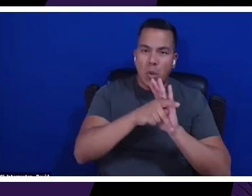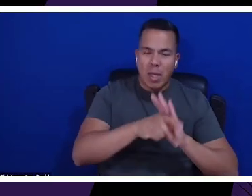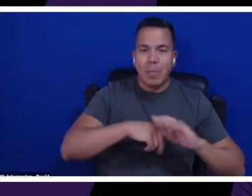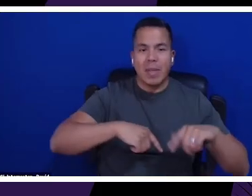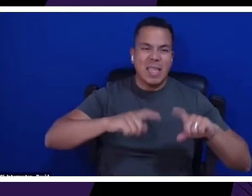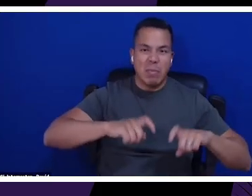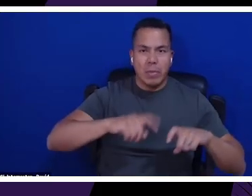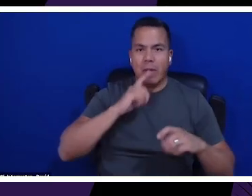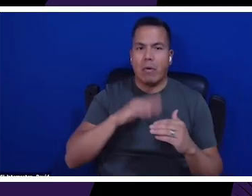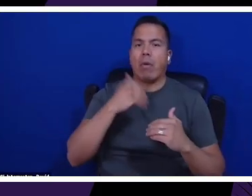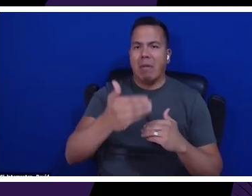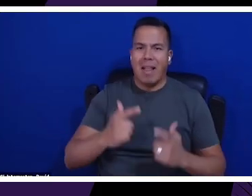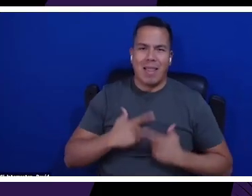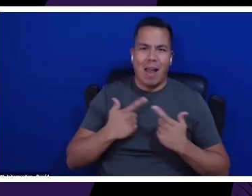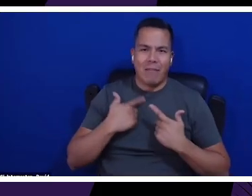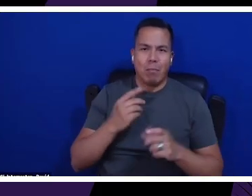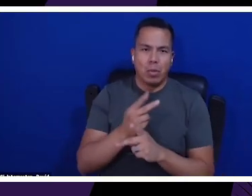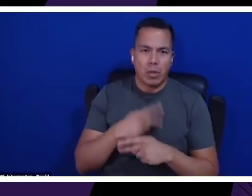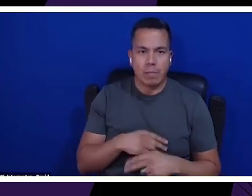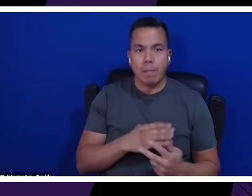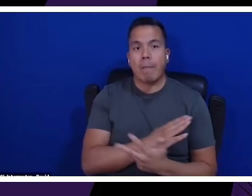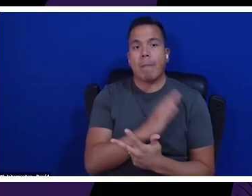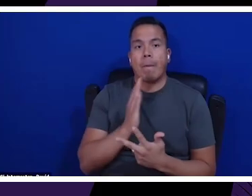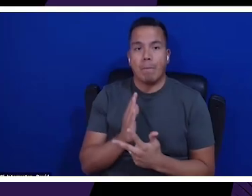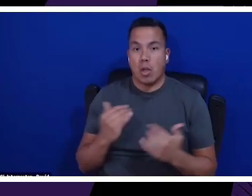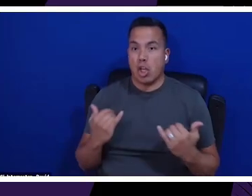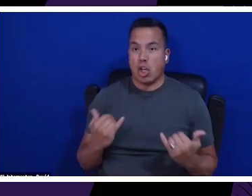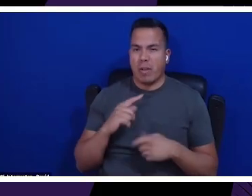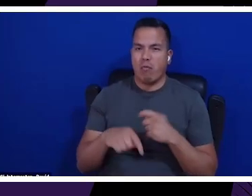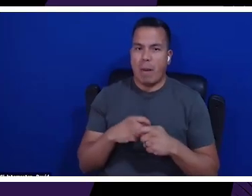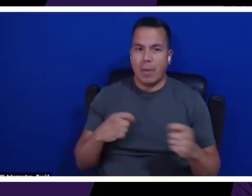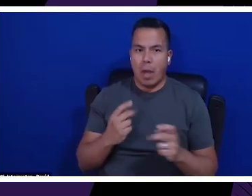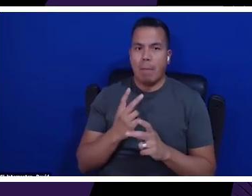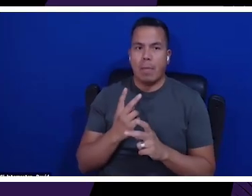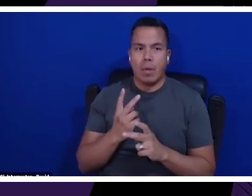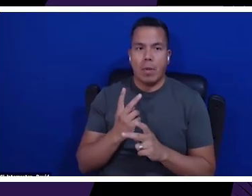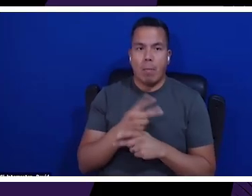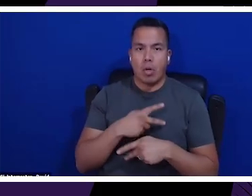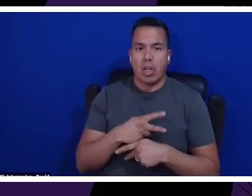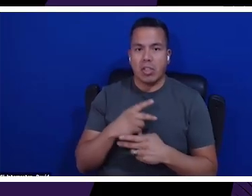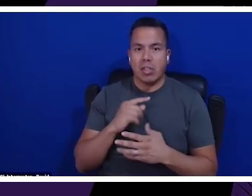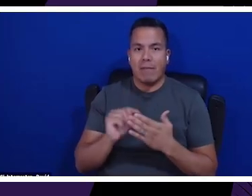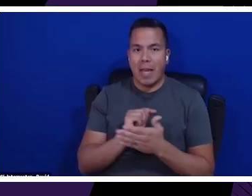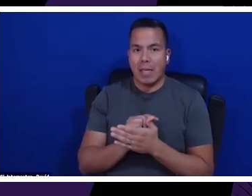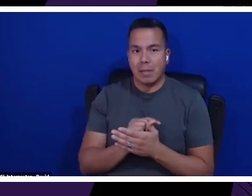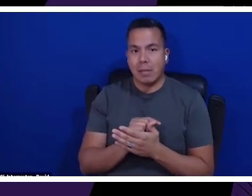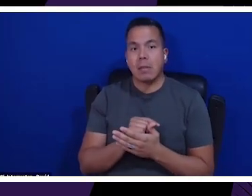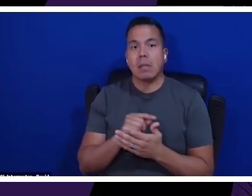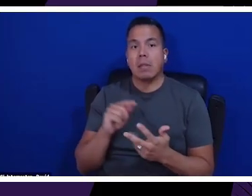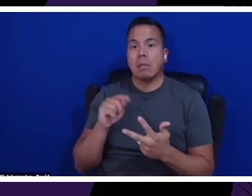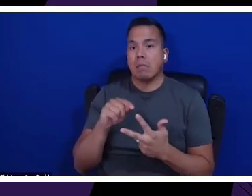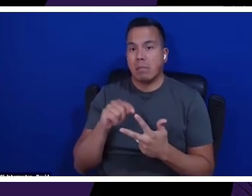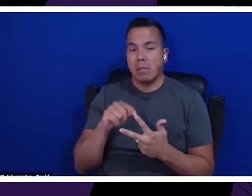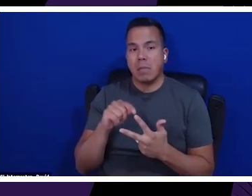production. We're currently wrapping up the production phase where students have been rehearsing their play. Here, we have developed the visual